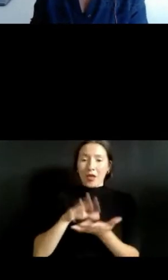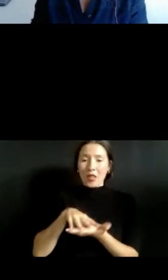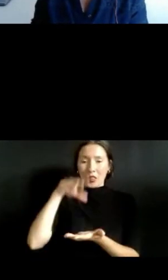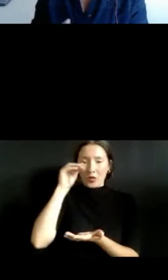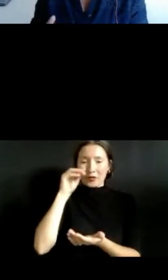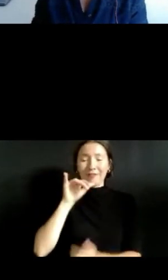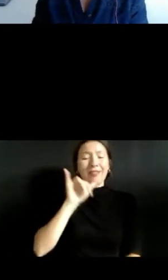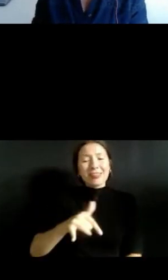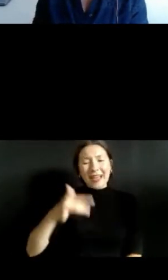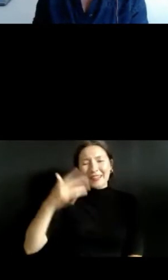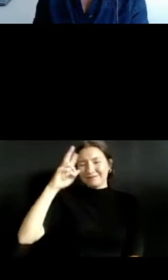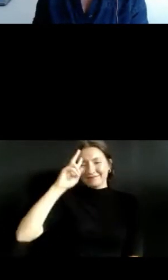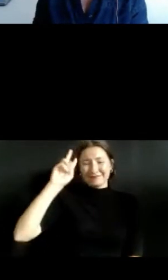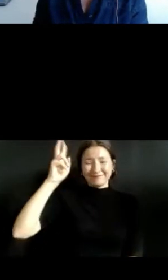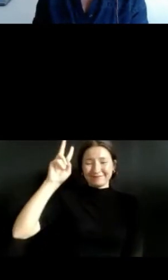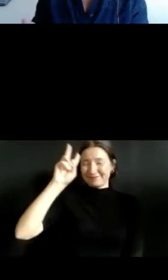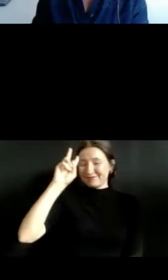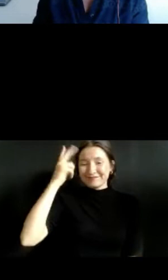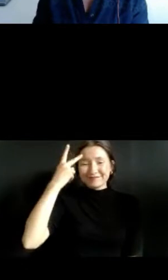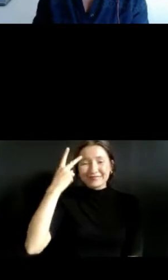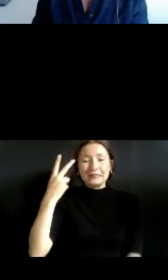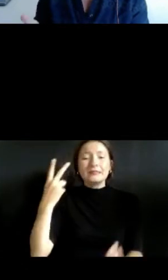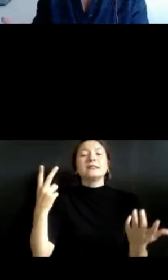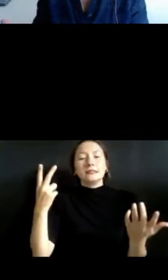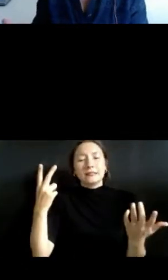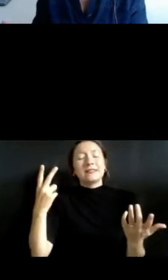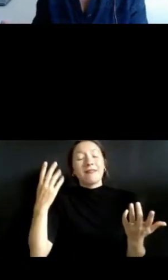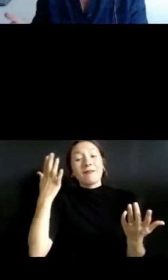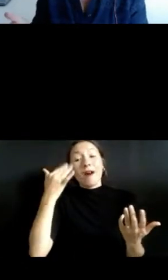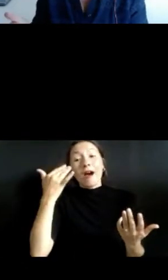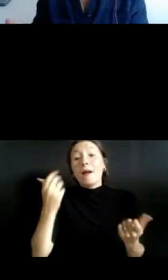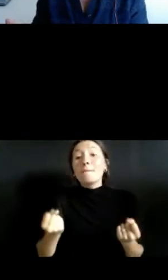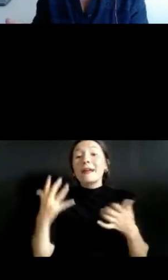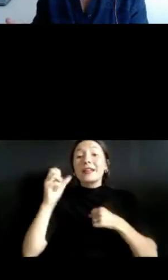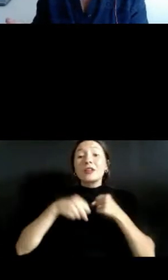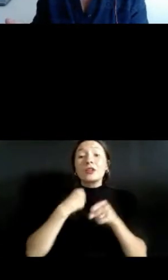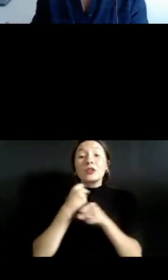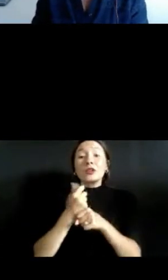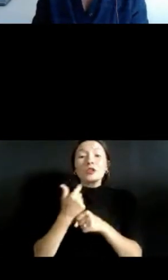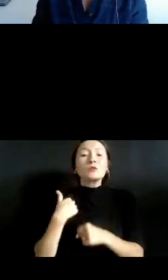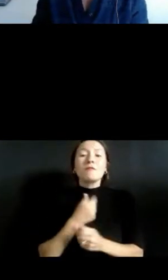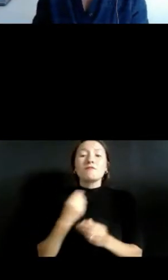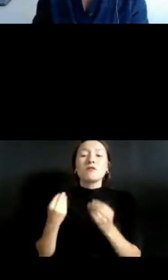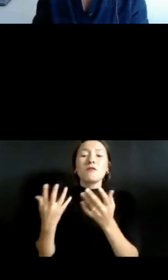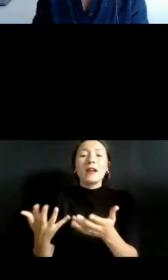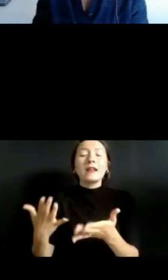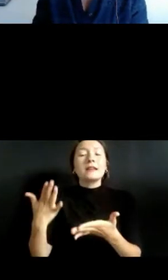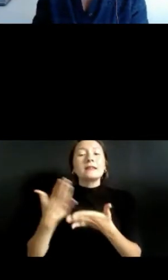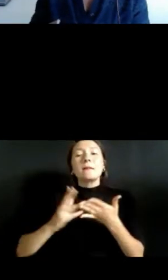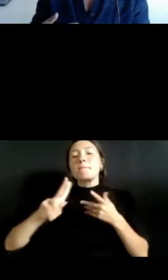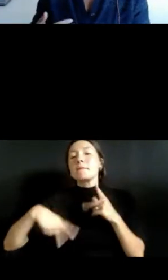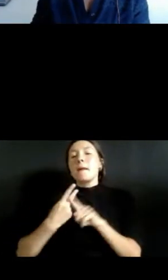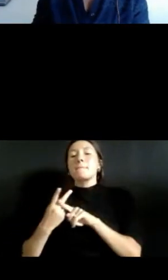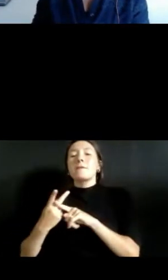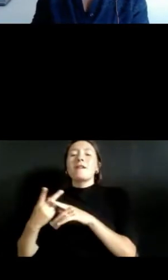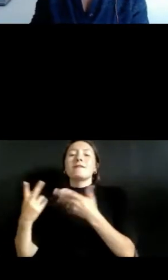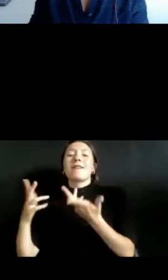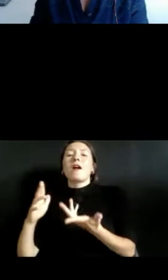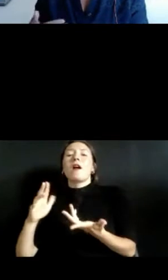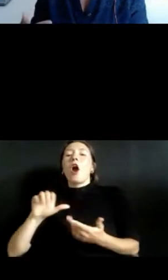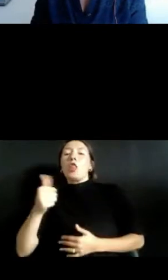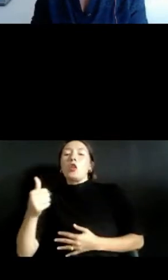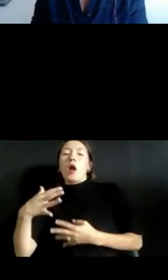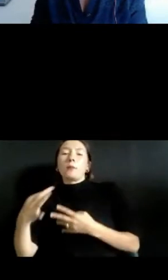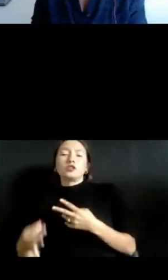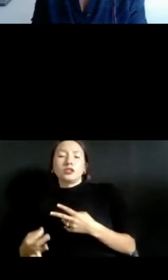for many years on providing an accessible alternative for our e-learning courses. And in most cases, this has been a Word or a